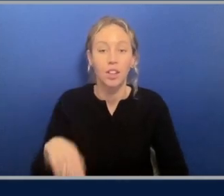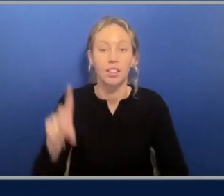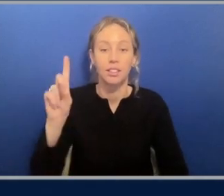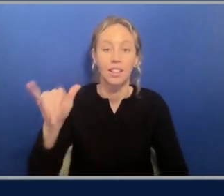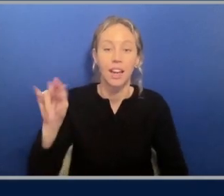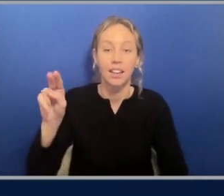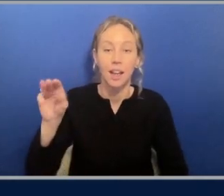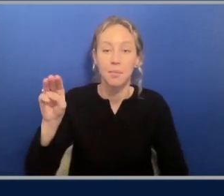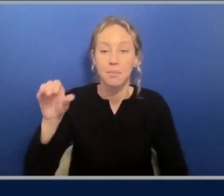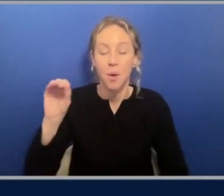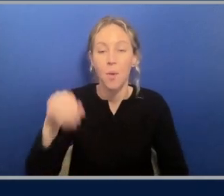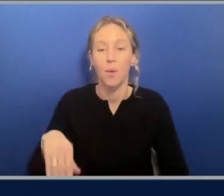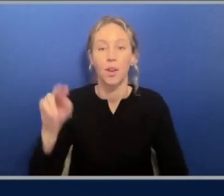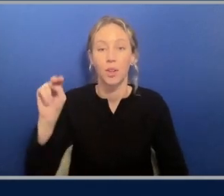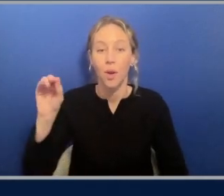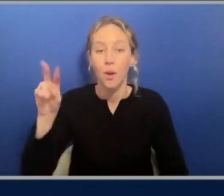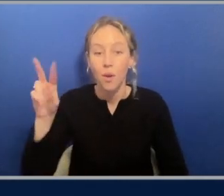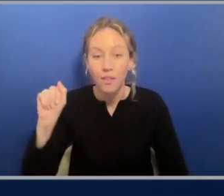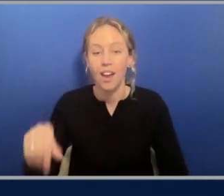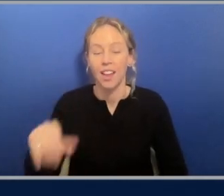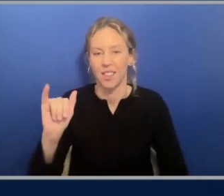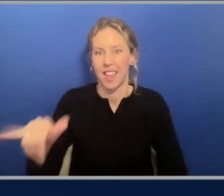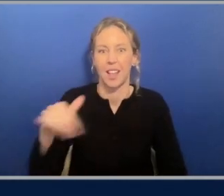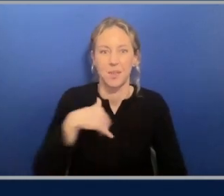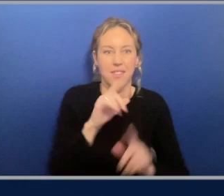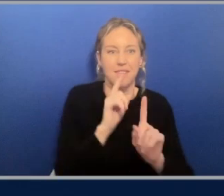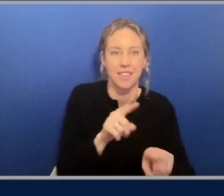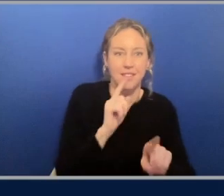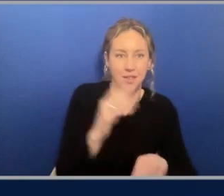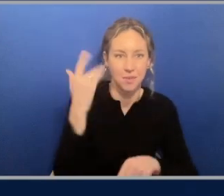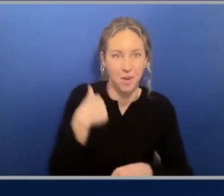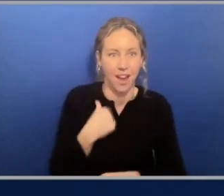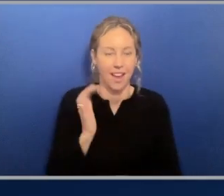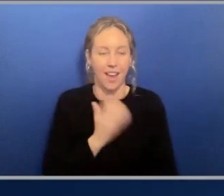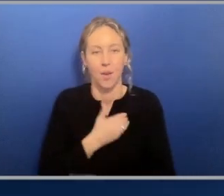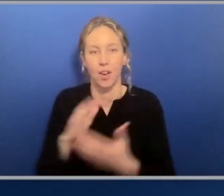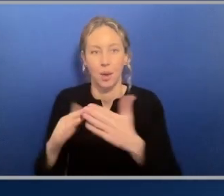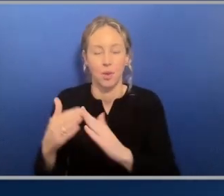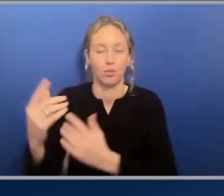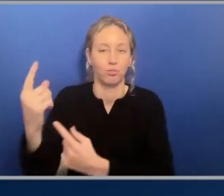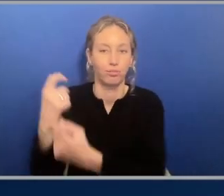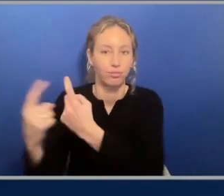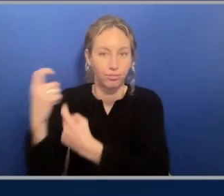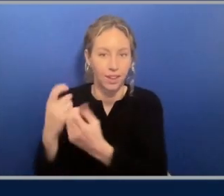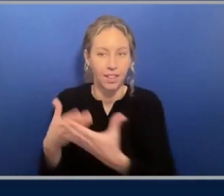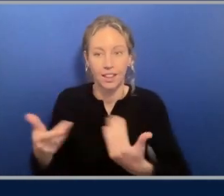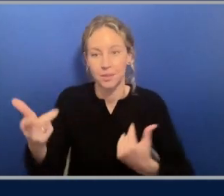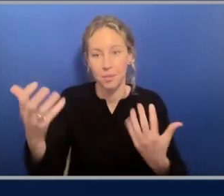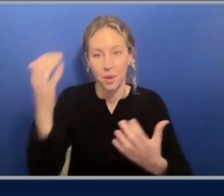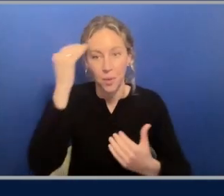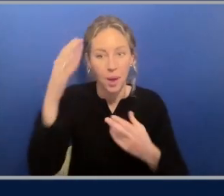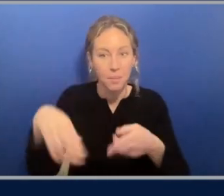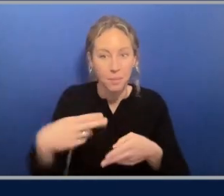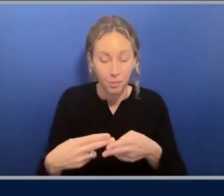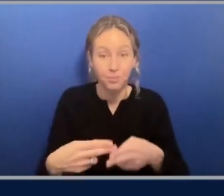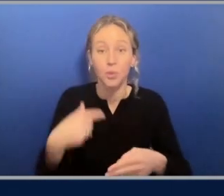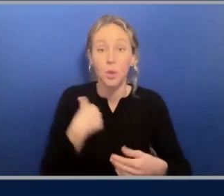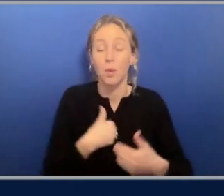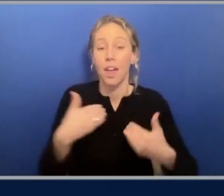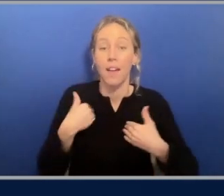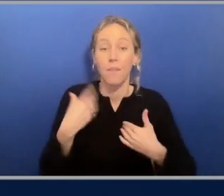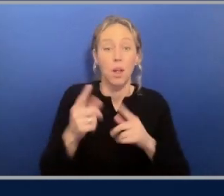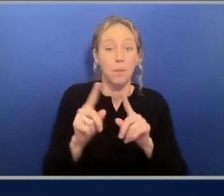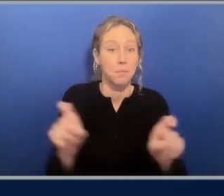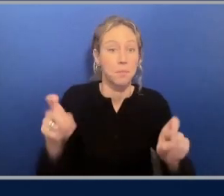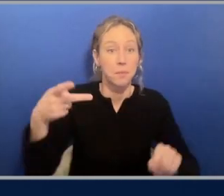the questions that we're getting from our repost.aws user community and the things that they want to know about. We have a poll. If